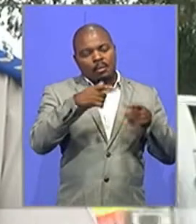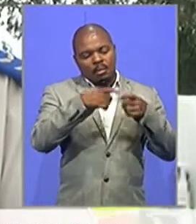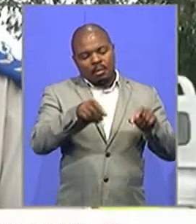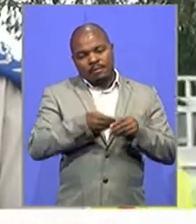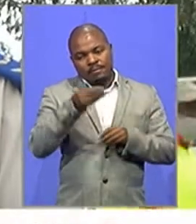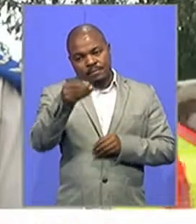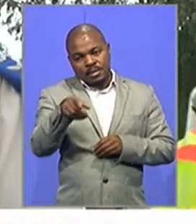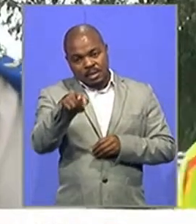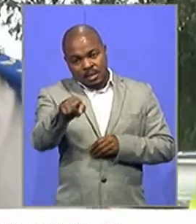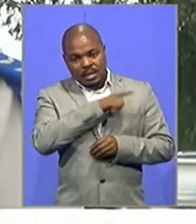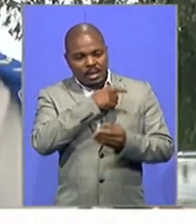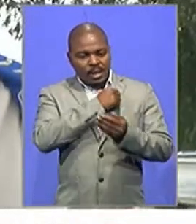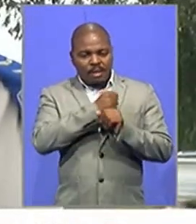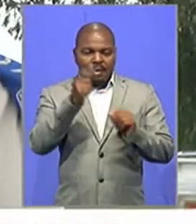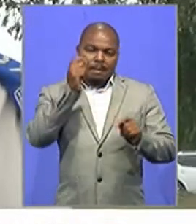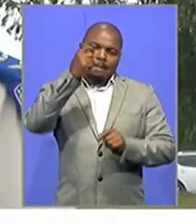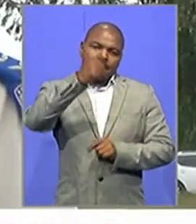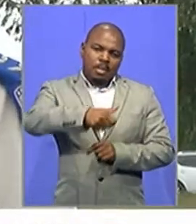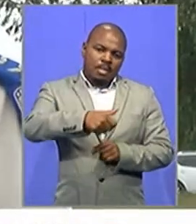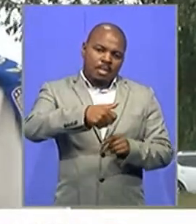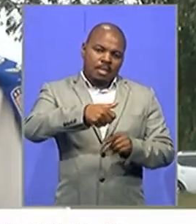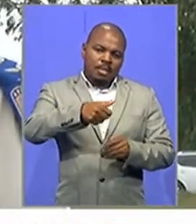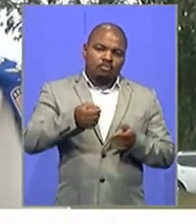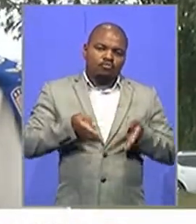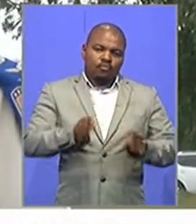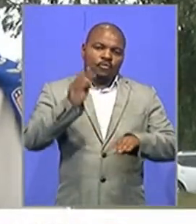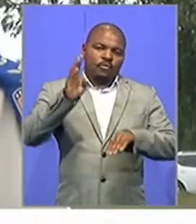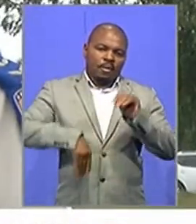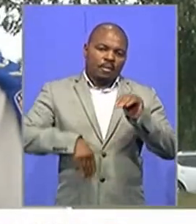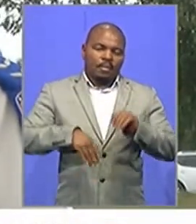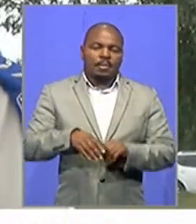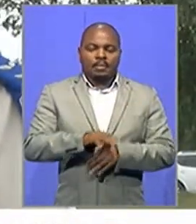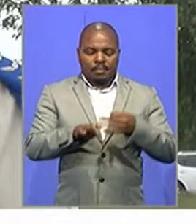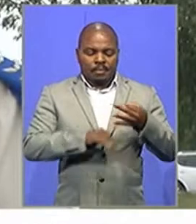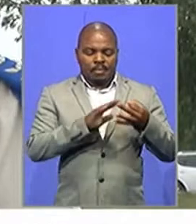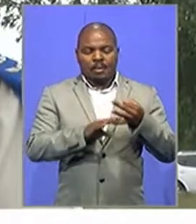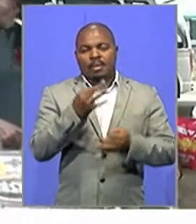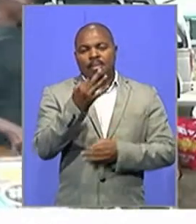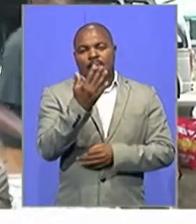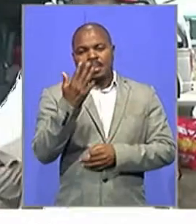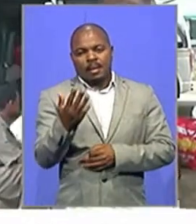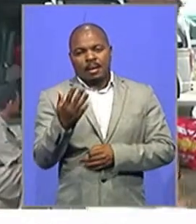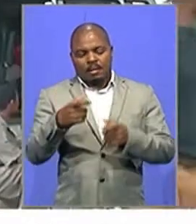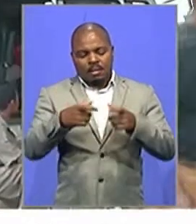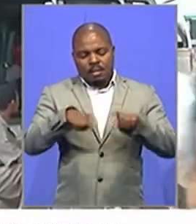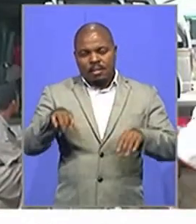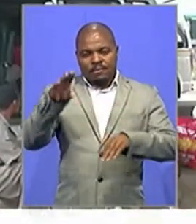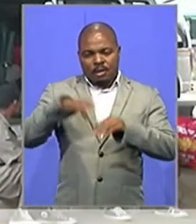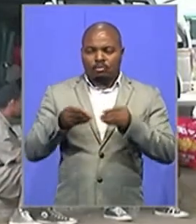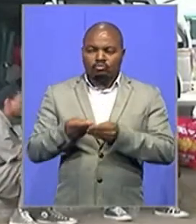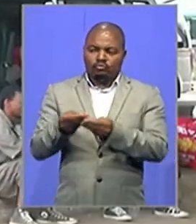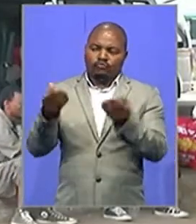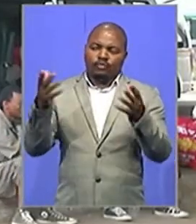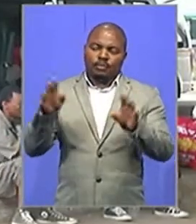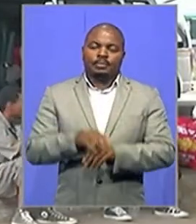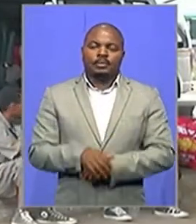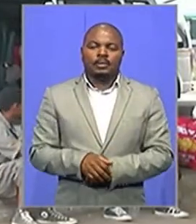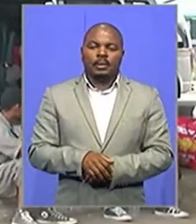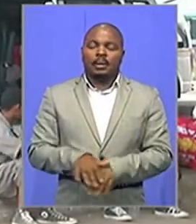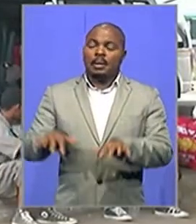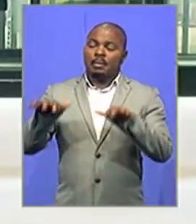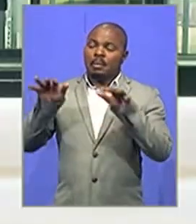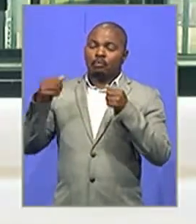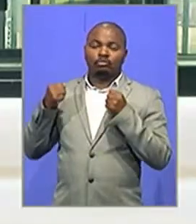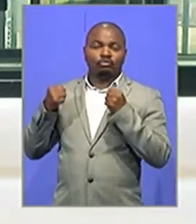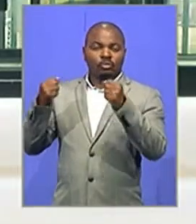a certain period. And also we've issued 39 traffic fines. Bakgweetsi ba ditekesi ba re ga go bonolo go thibela